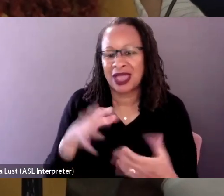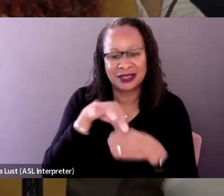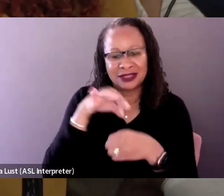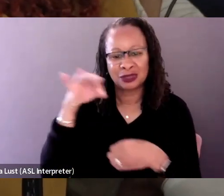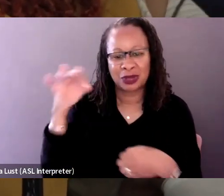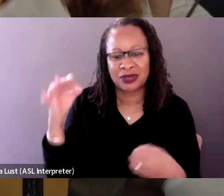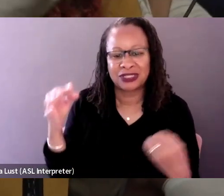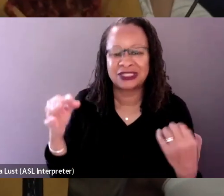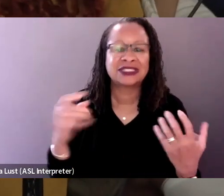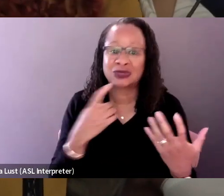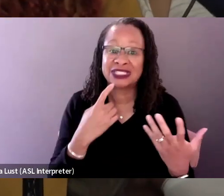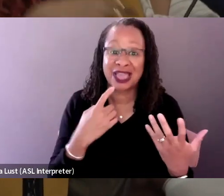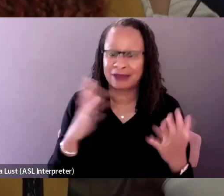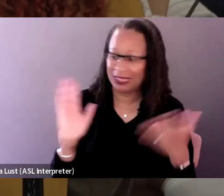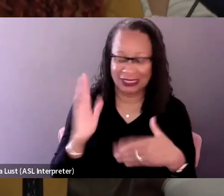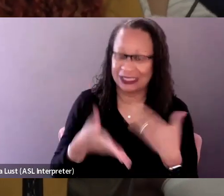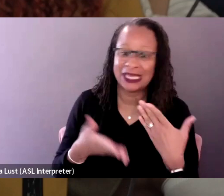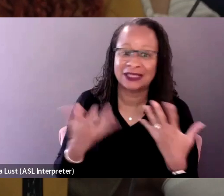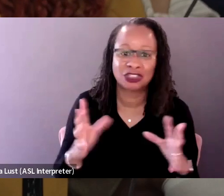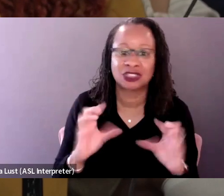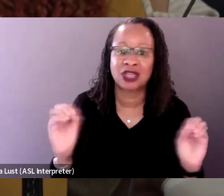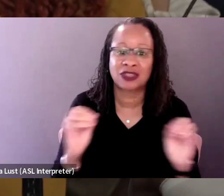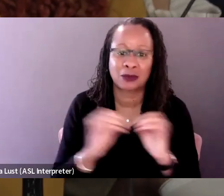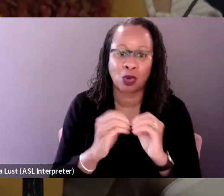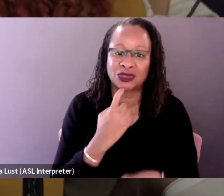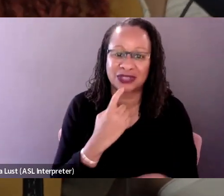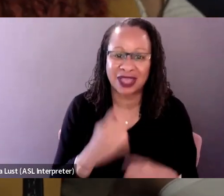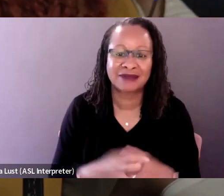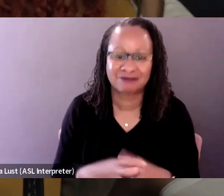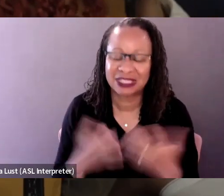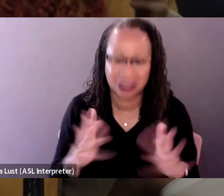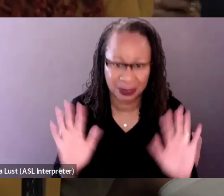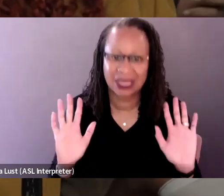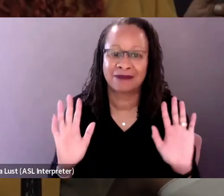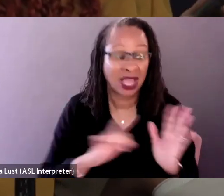you're, I've gotten you this far, and this is going to be your ending. Yeah, this is where you wrap it up.